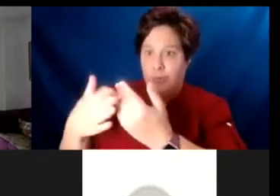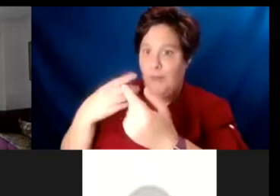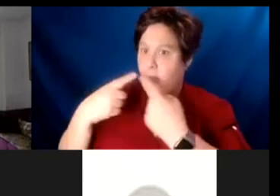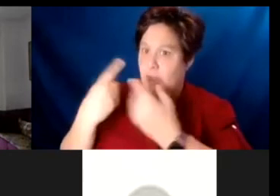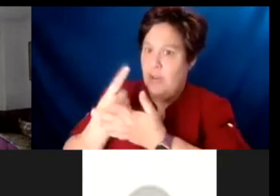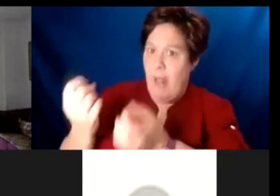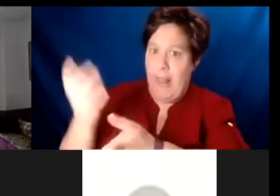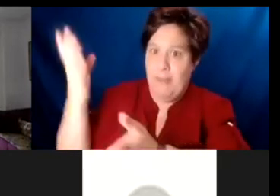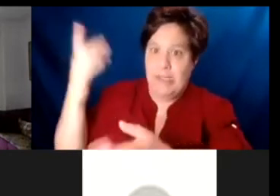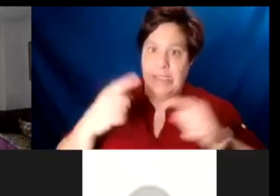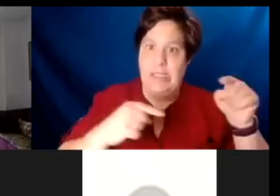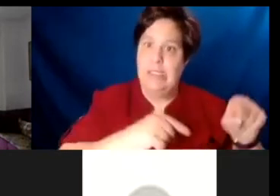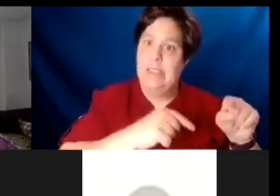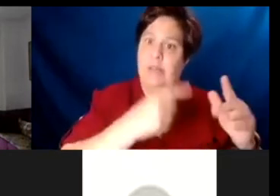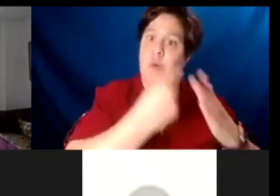information.